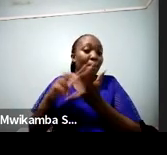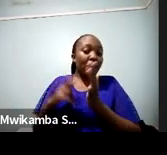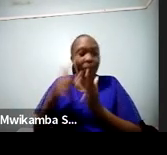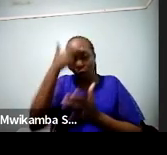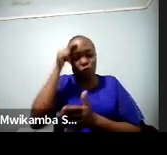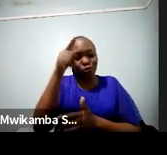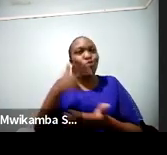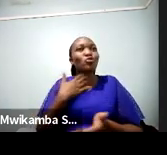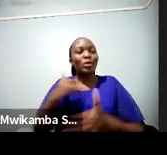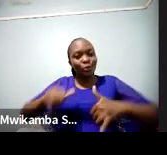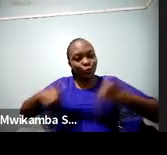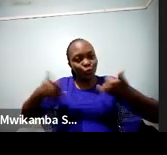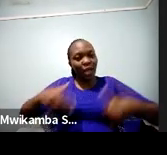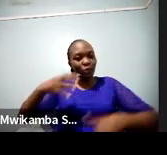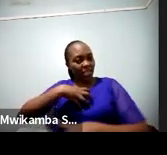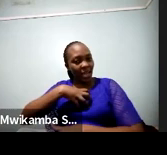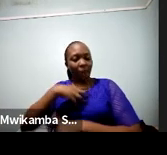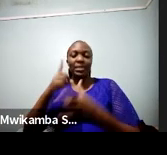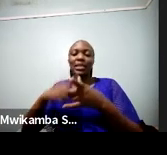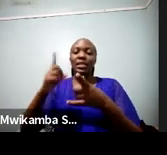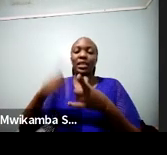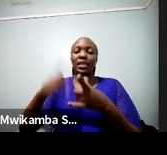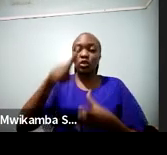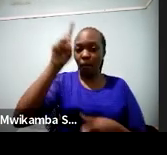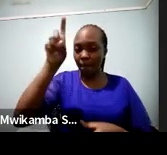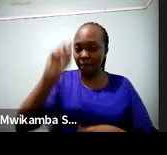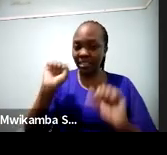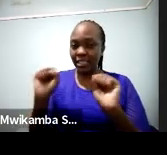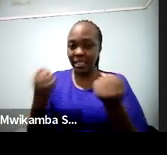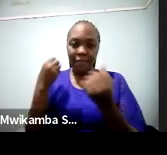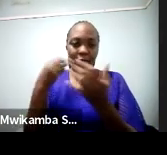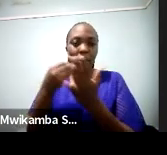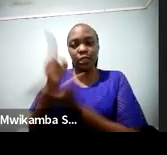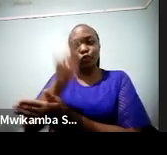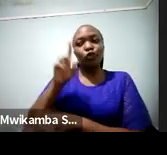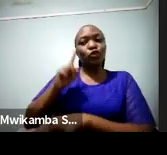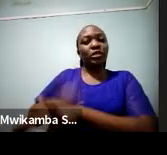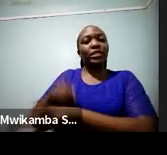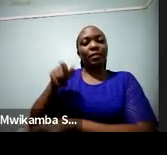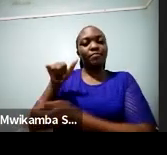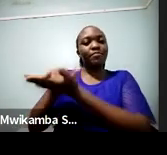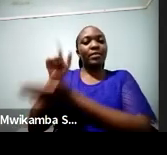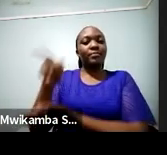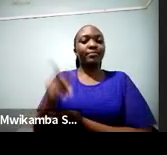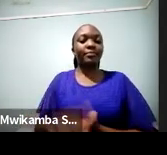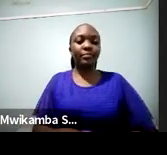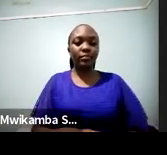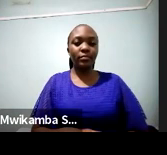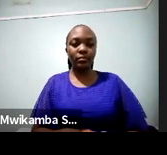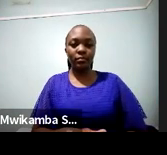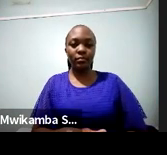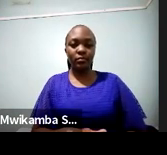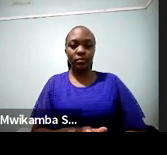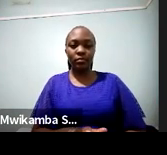gets that kind of compromising predicament. That's why we really want to have this information so that